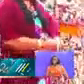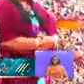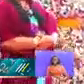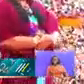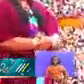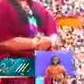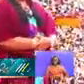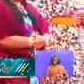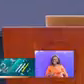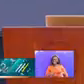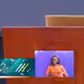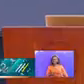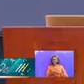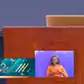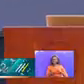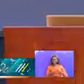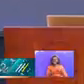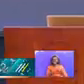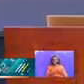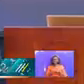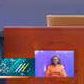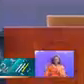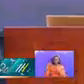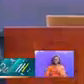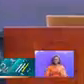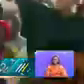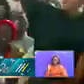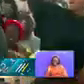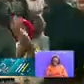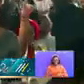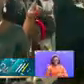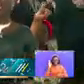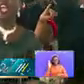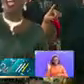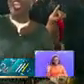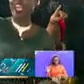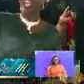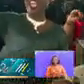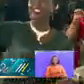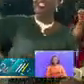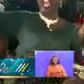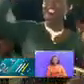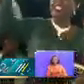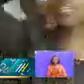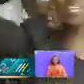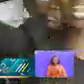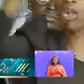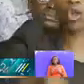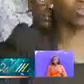George but a generation must hear the gospel in our